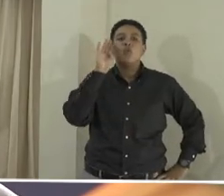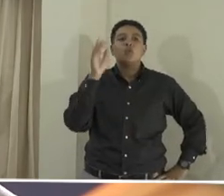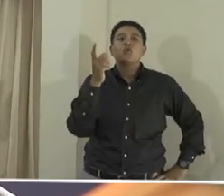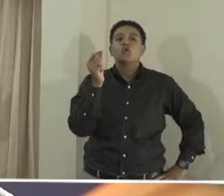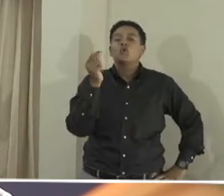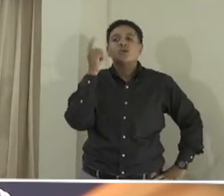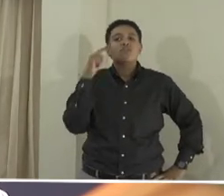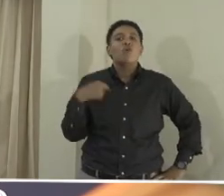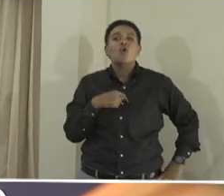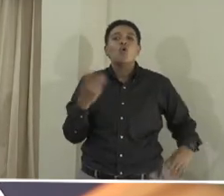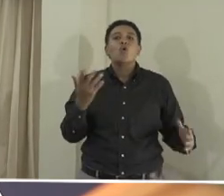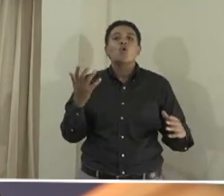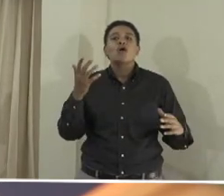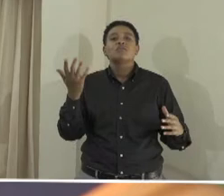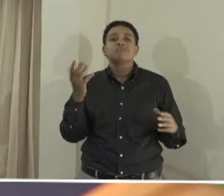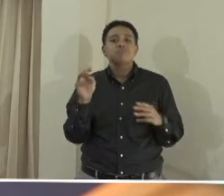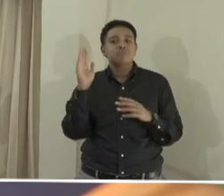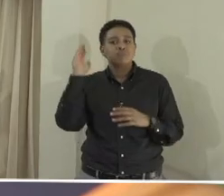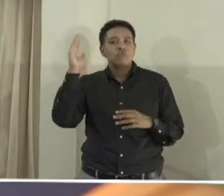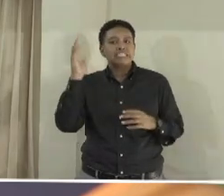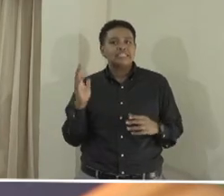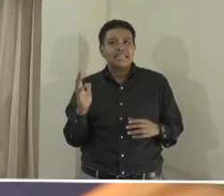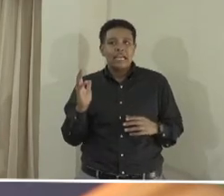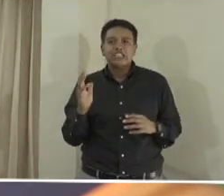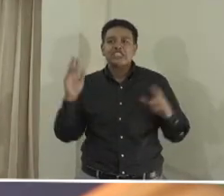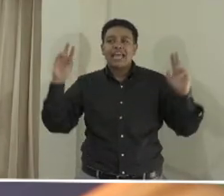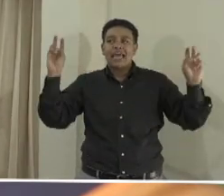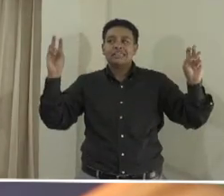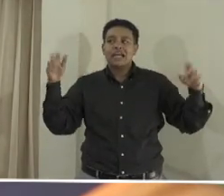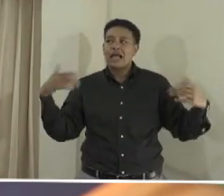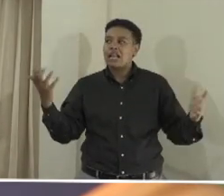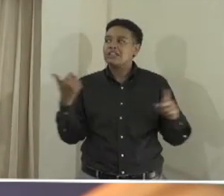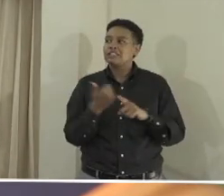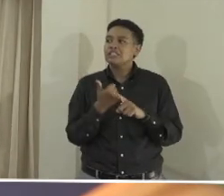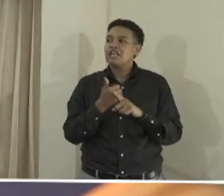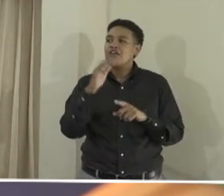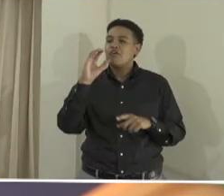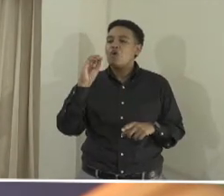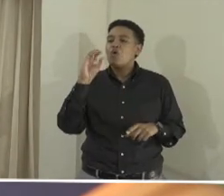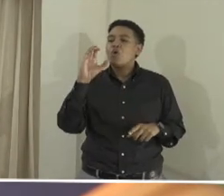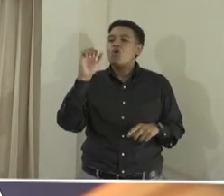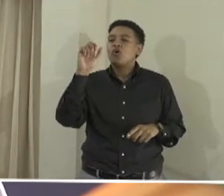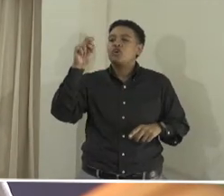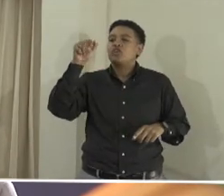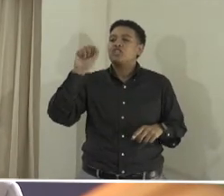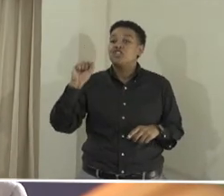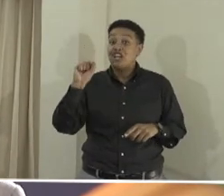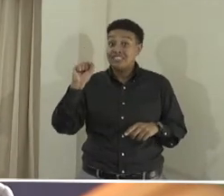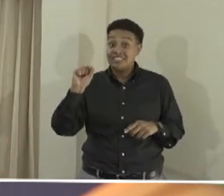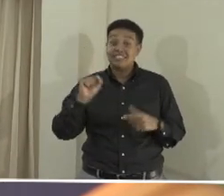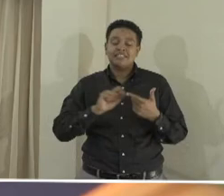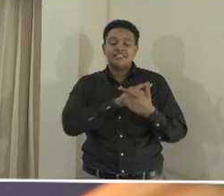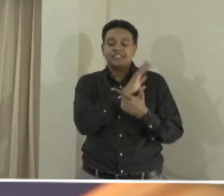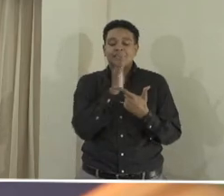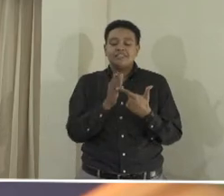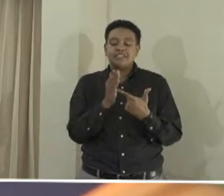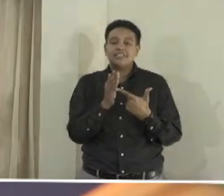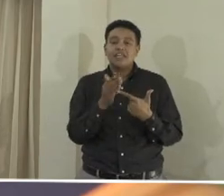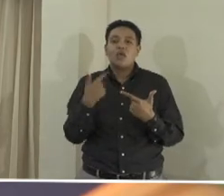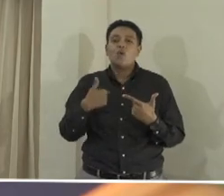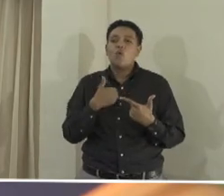ministry presentation entitled Oceans. And then we are going to have